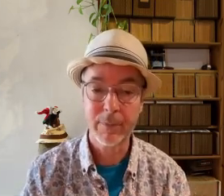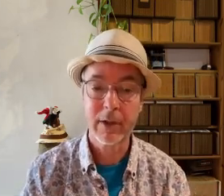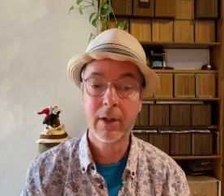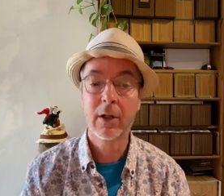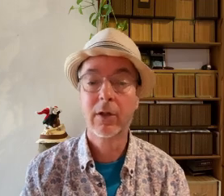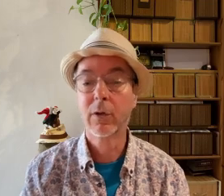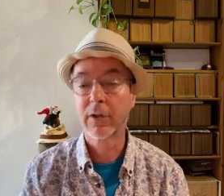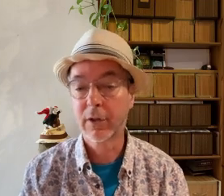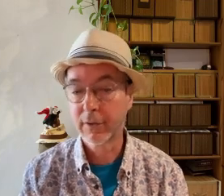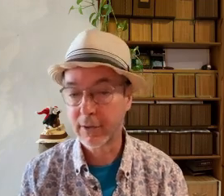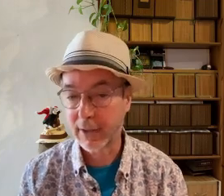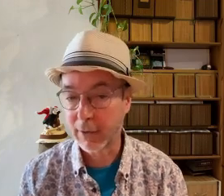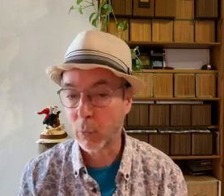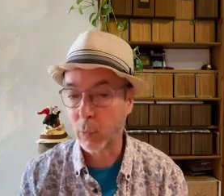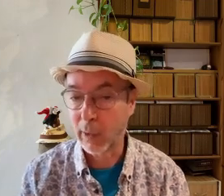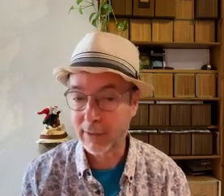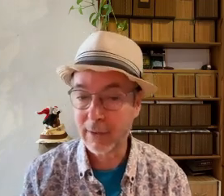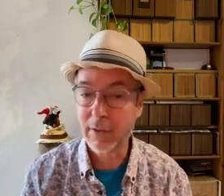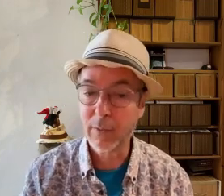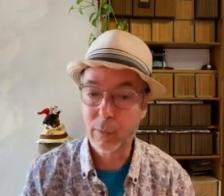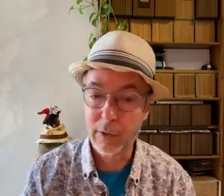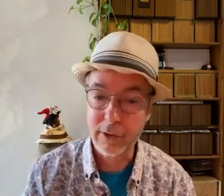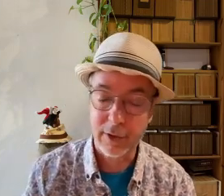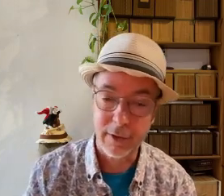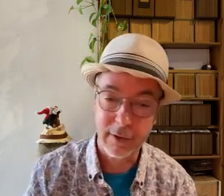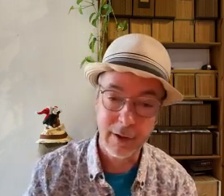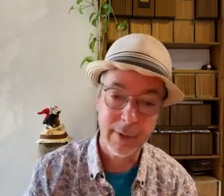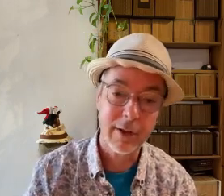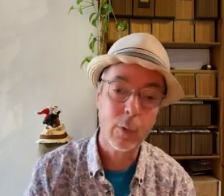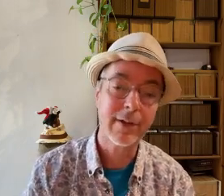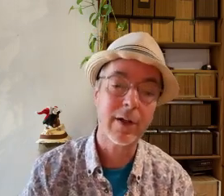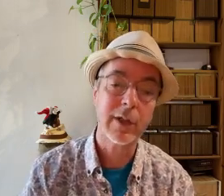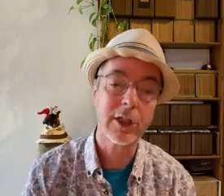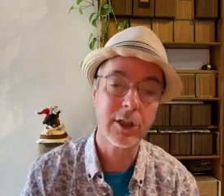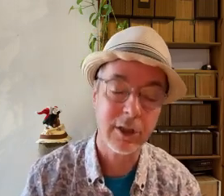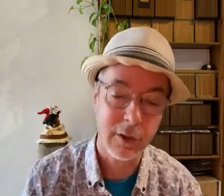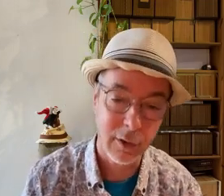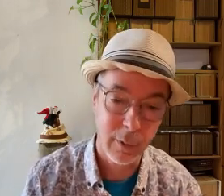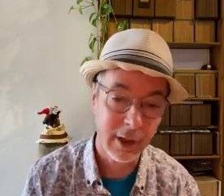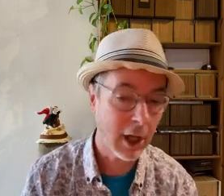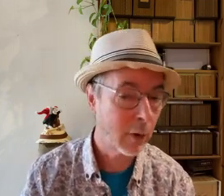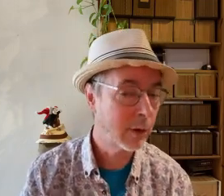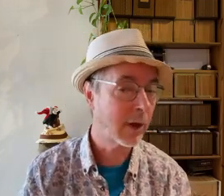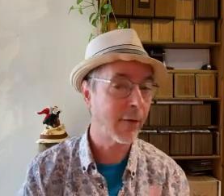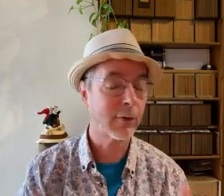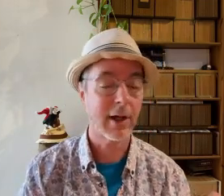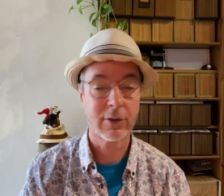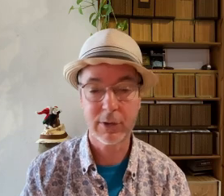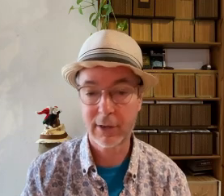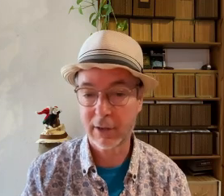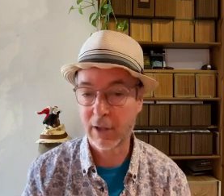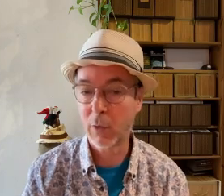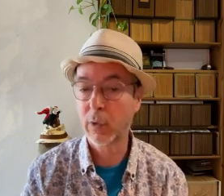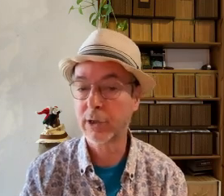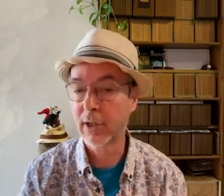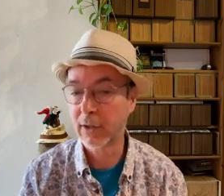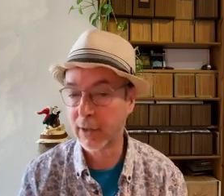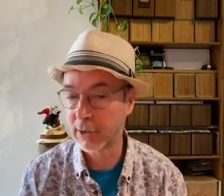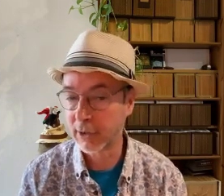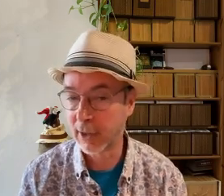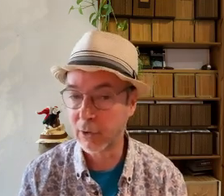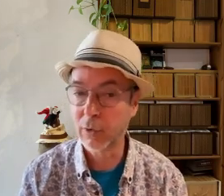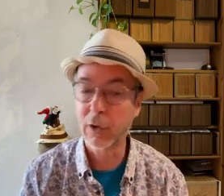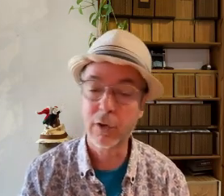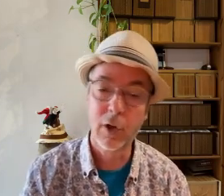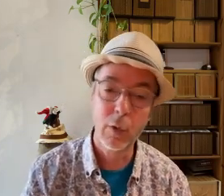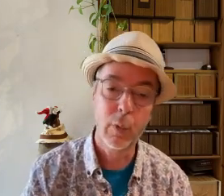three, you can understand what the words are talking about and what directions they are going and how you have to associate and which